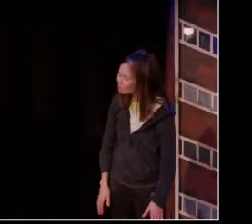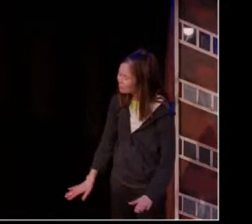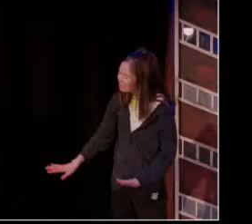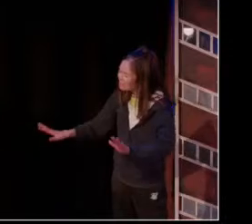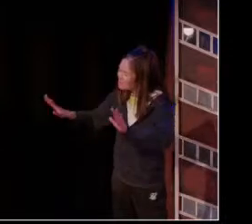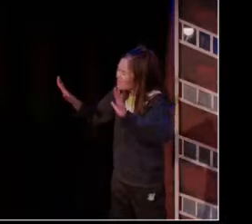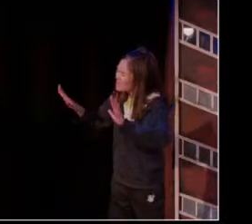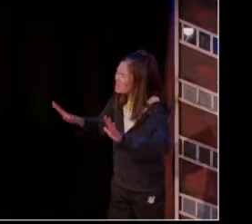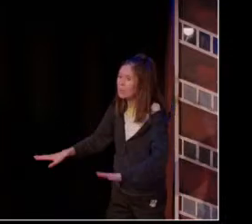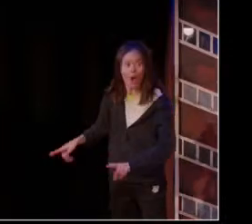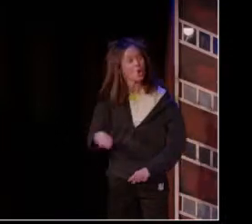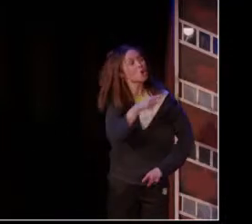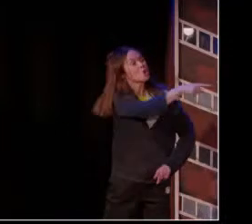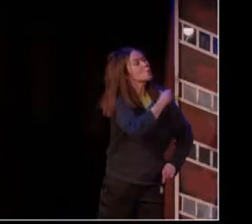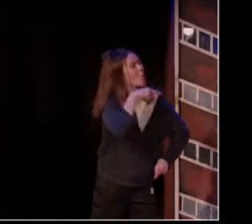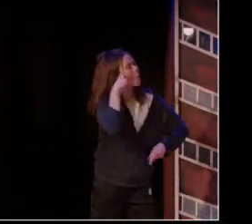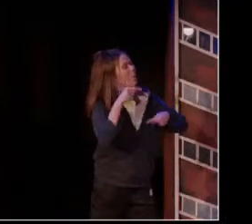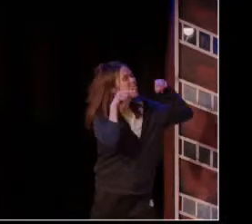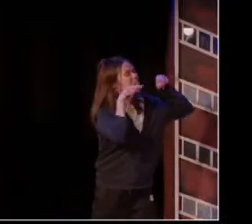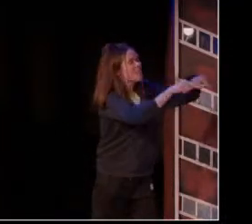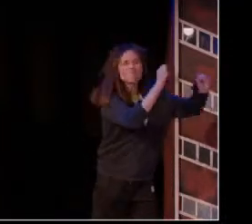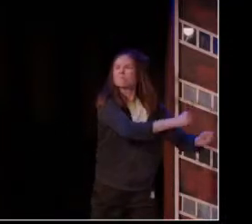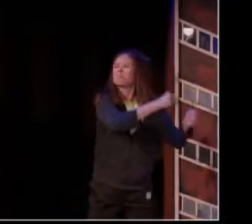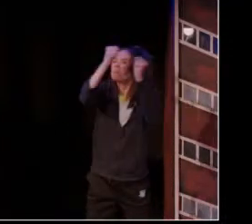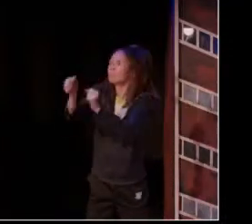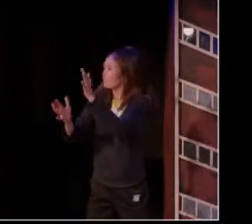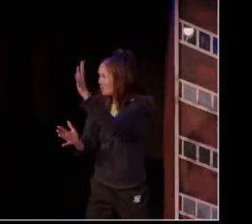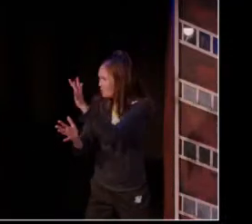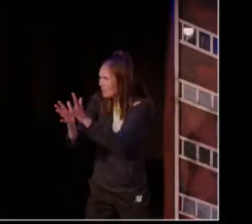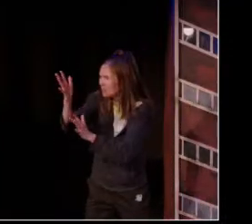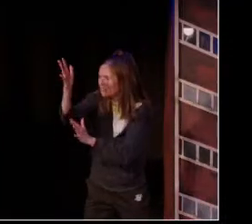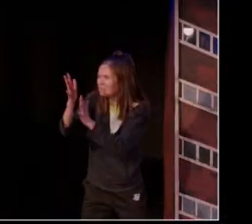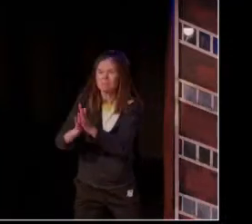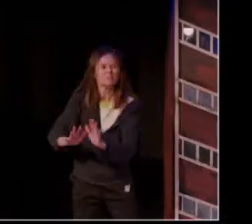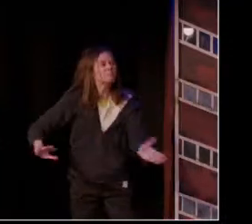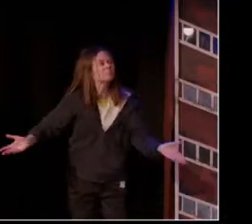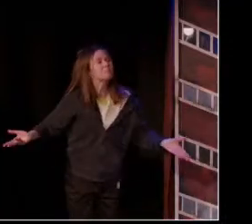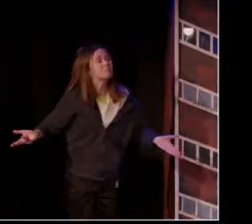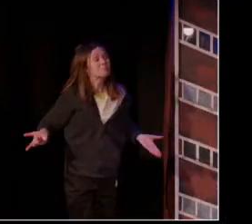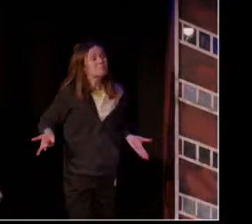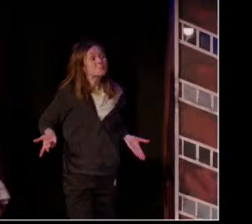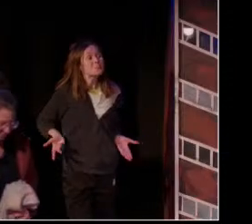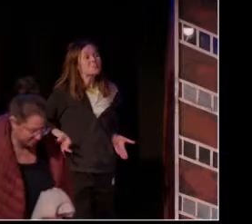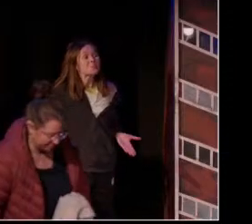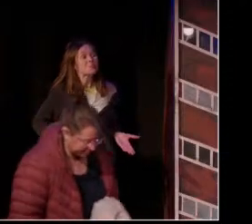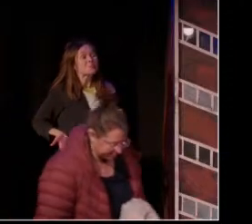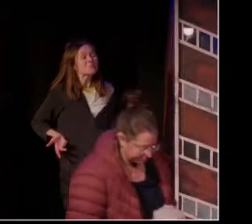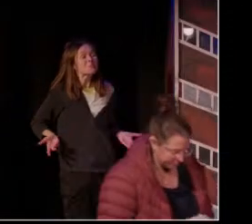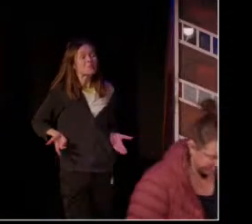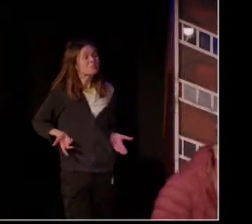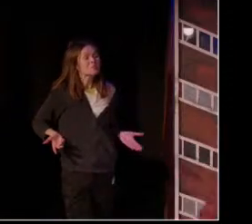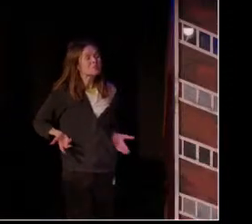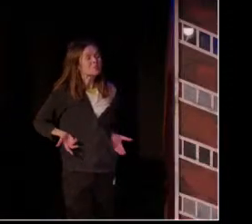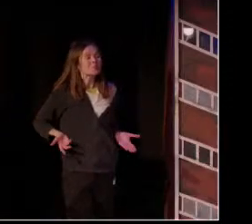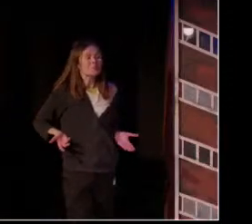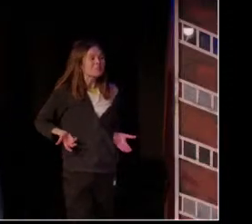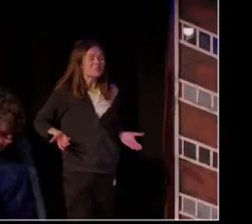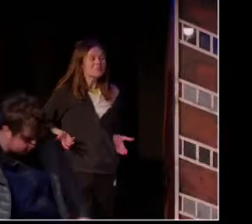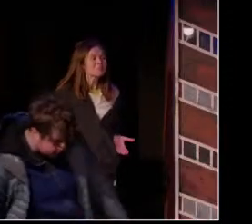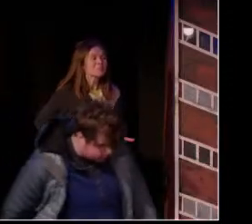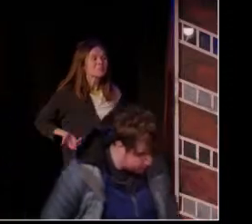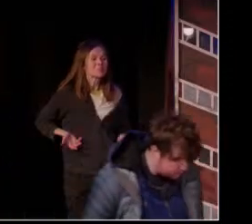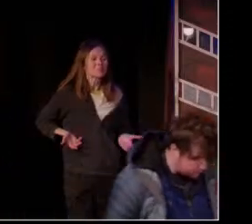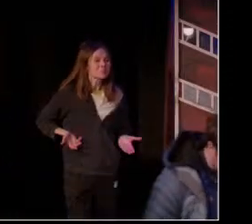Oh, I'll have you burned. Oh, I cannot. It is the heretic that makes the fire, not she that